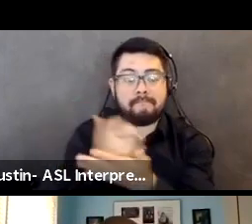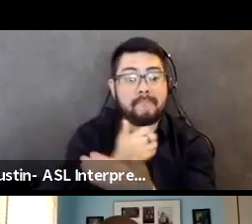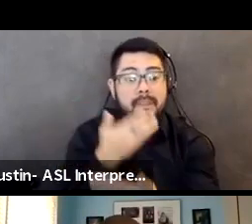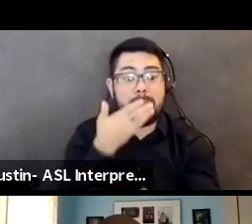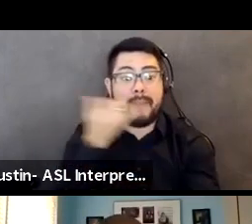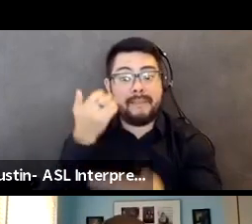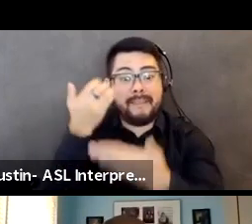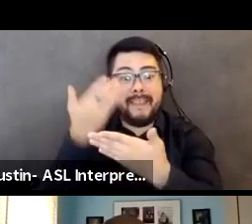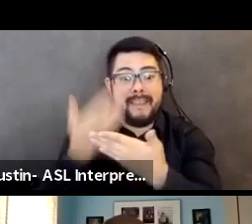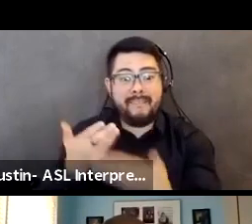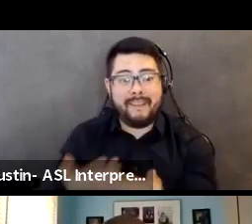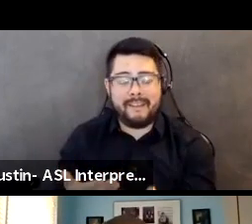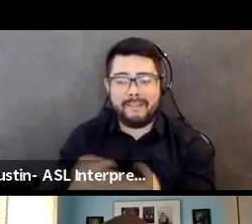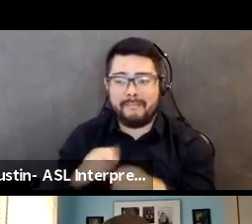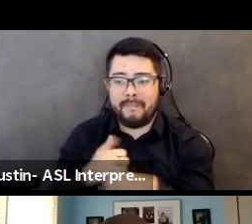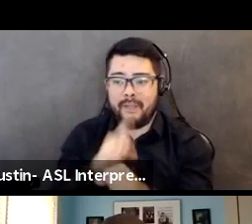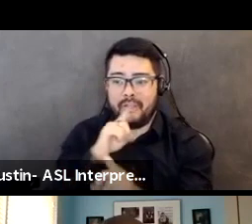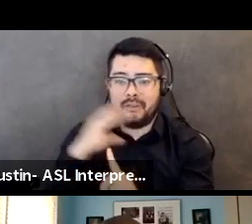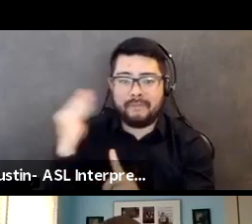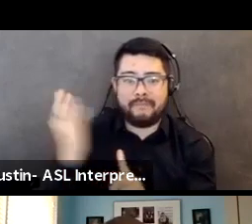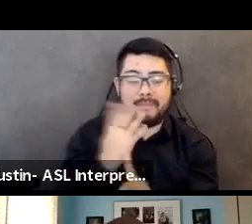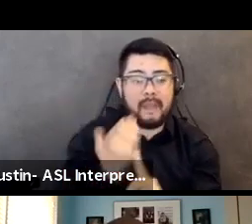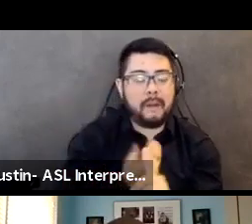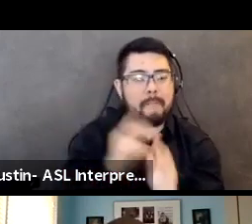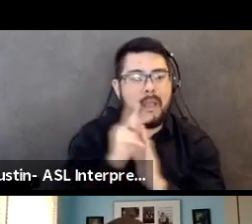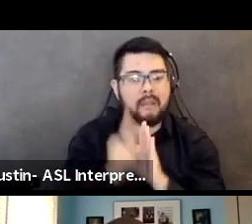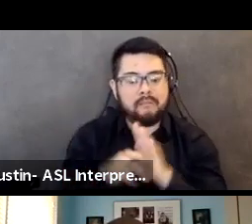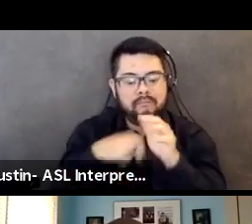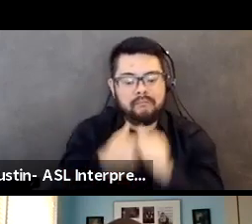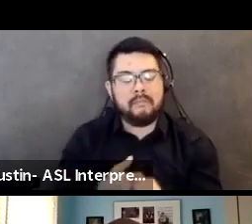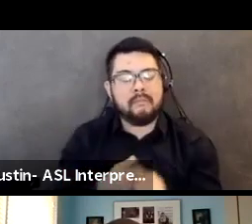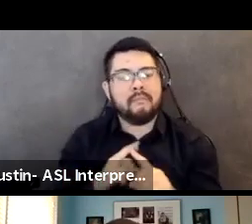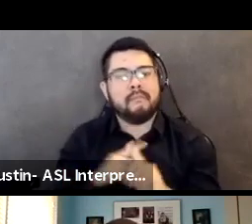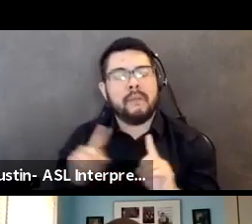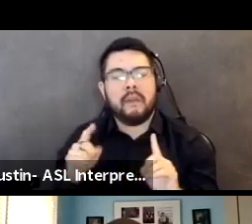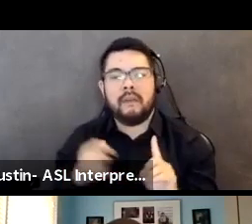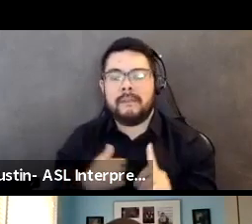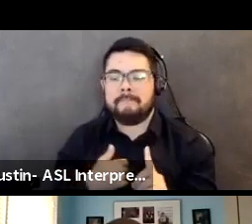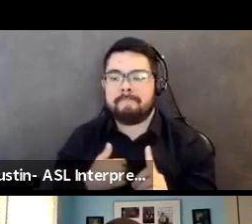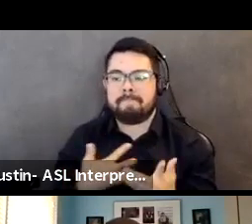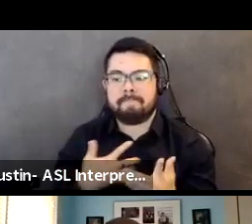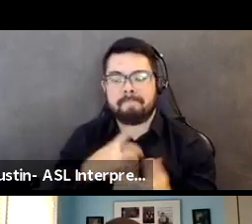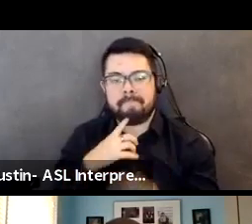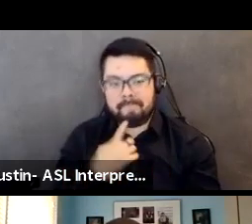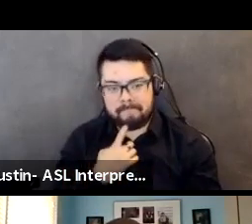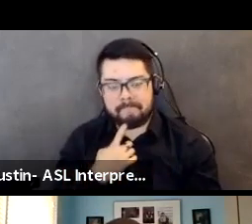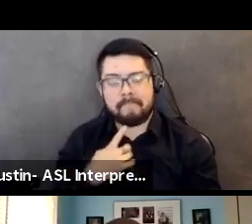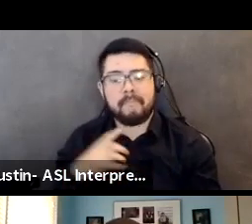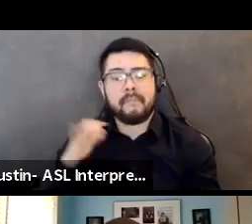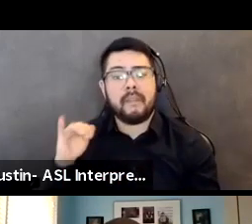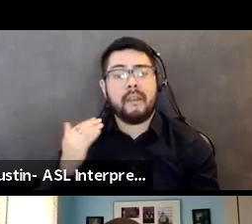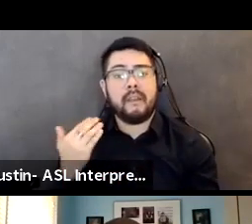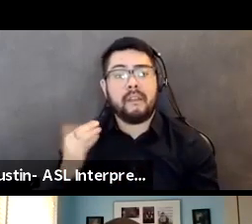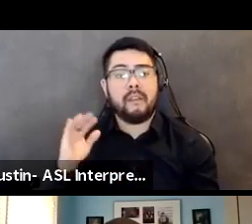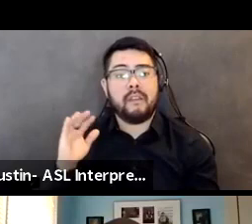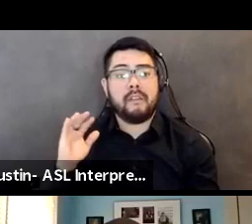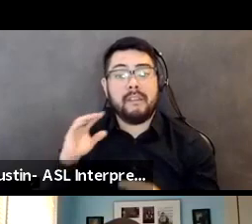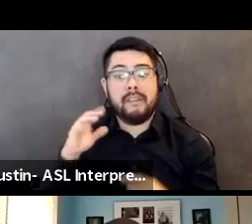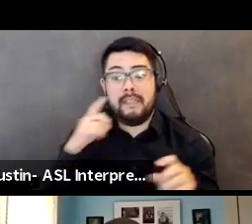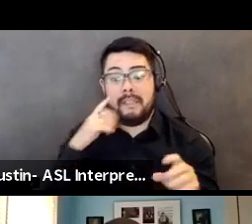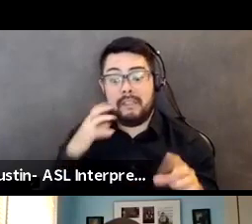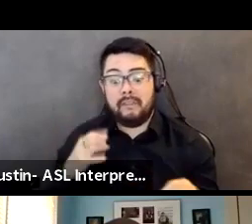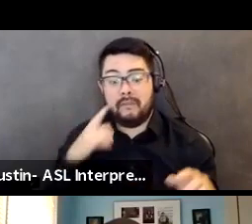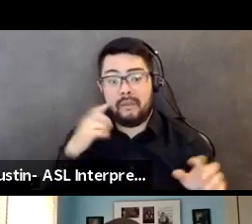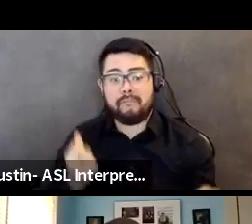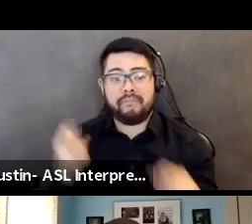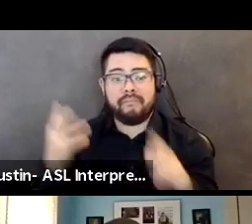inform those policies i am deeply disappointed in the fact that the decision to remove sros from schools